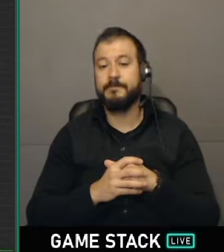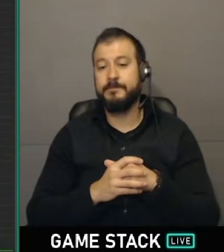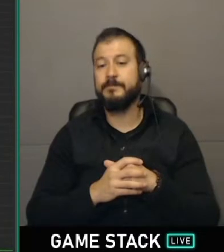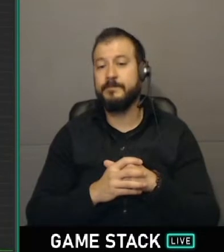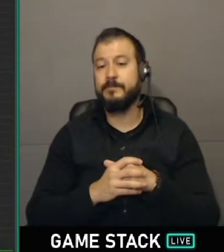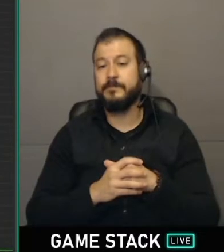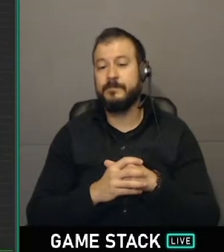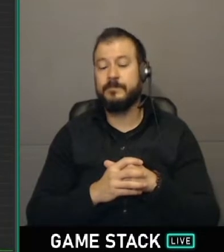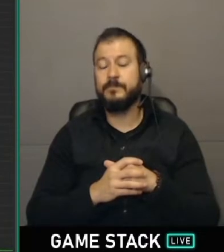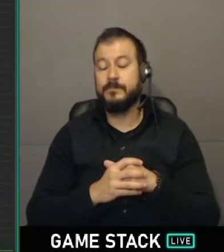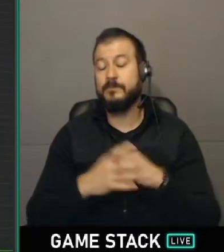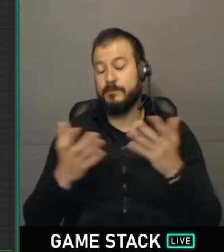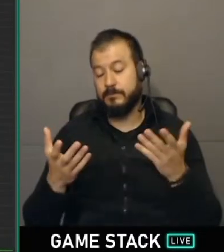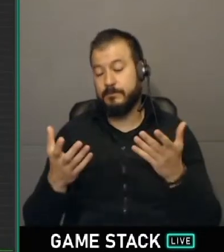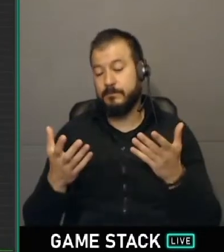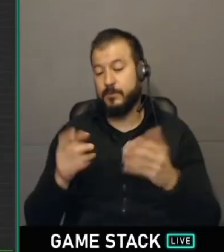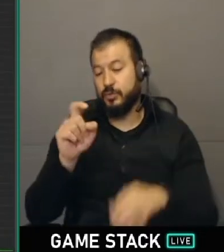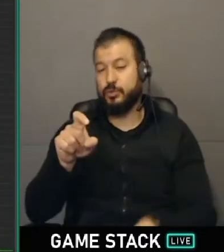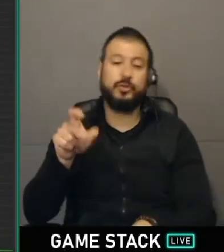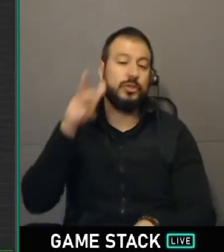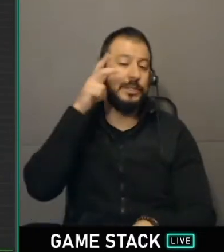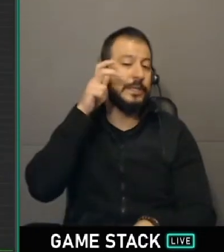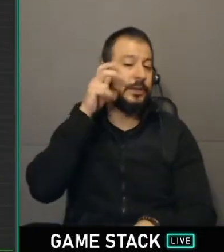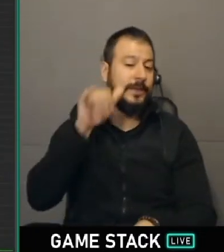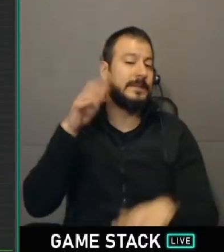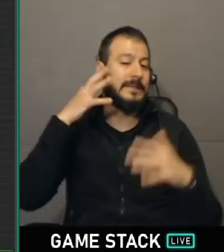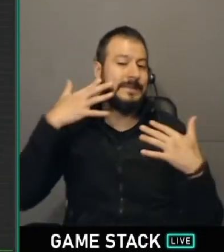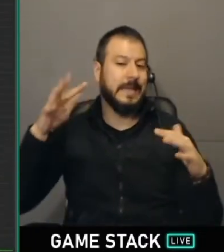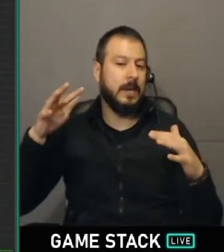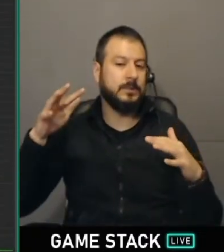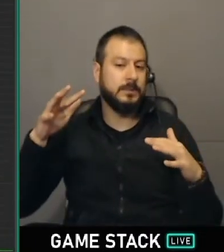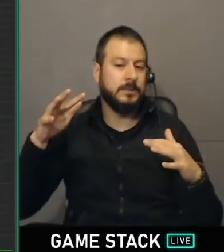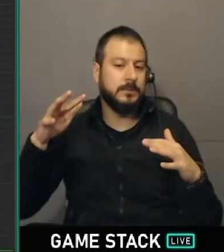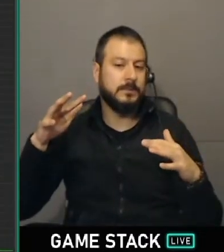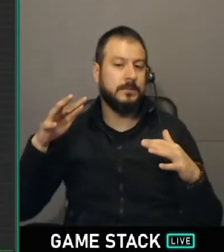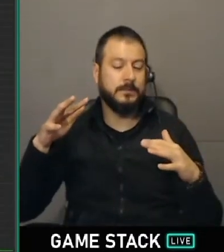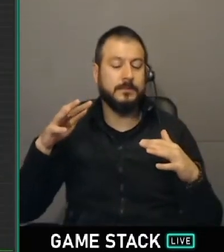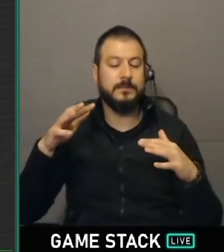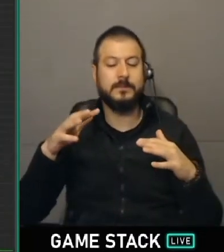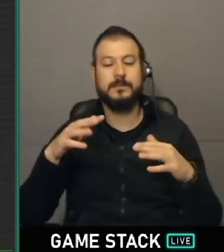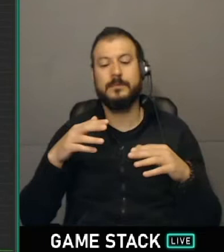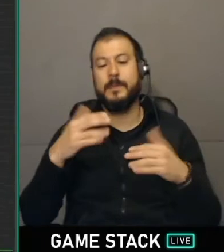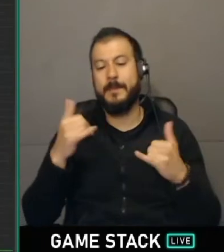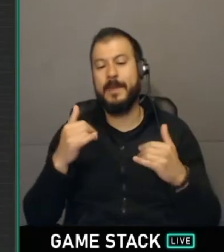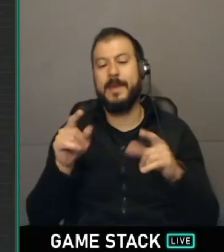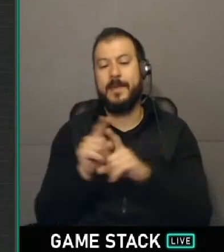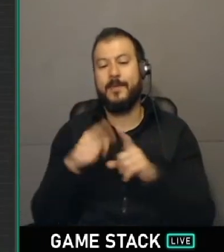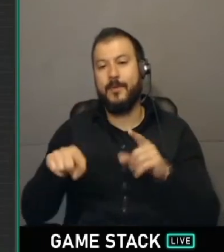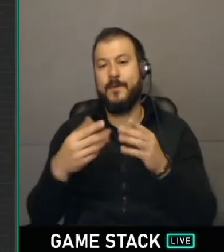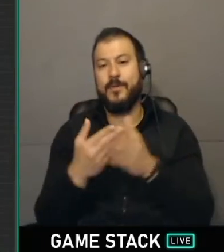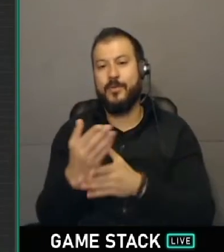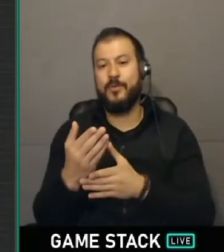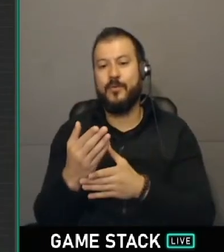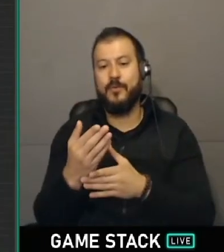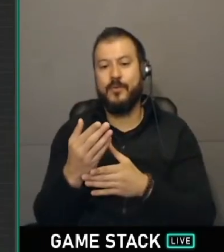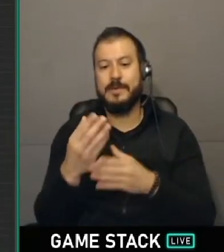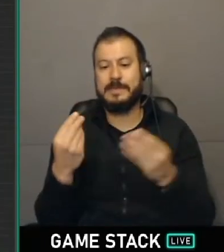So there you go. You should have heard those sounds externalized, played as though they're coming out virtual